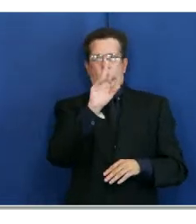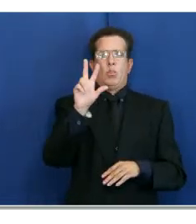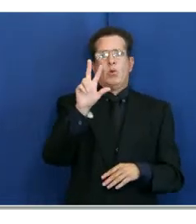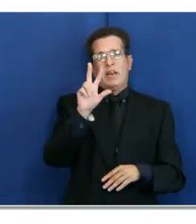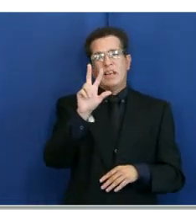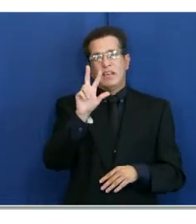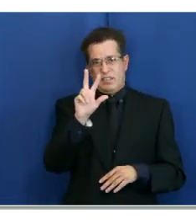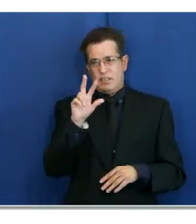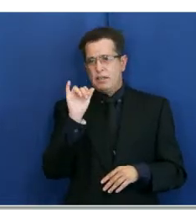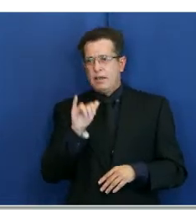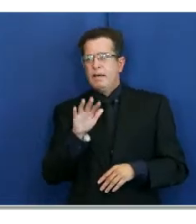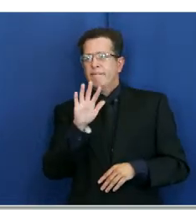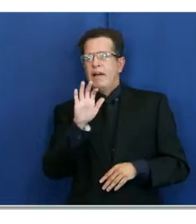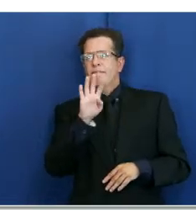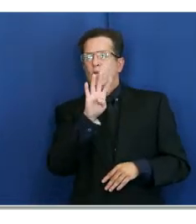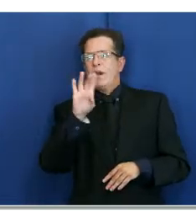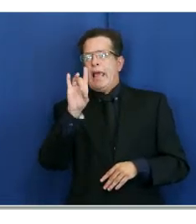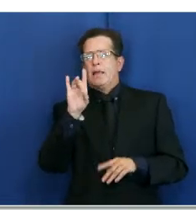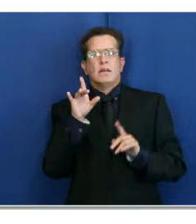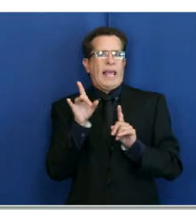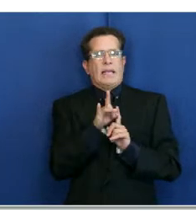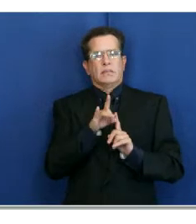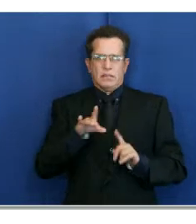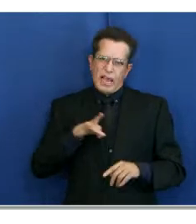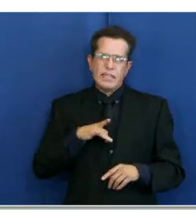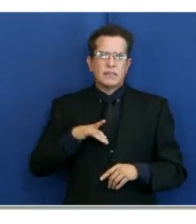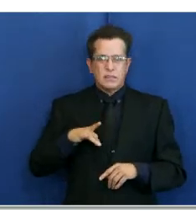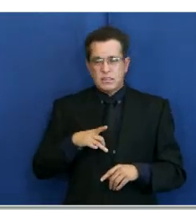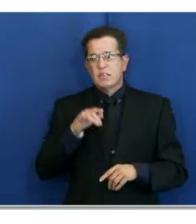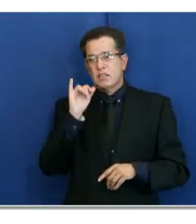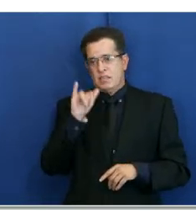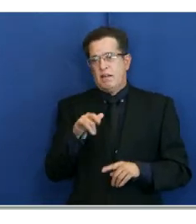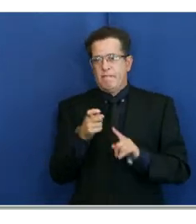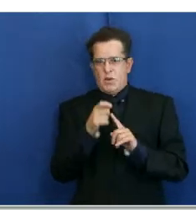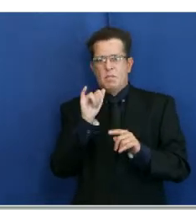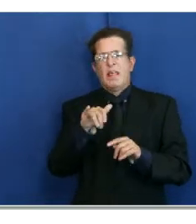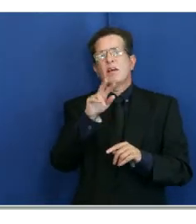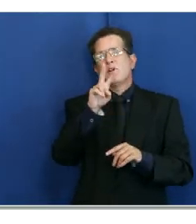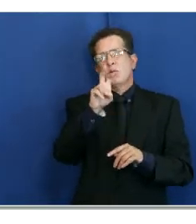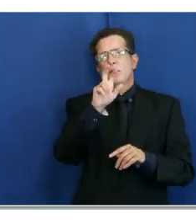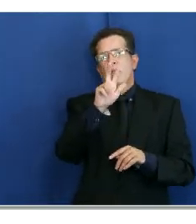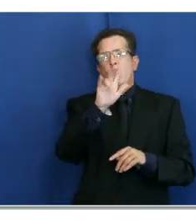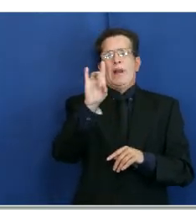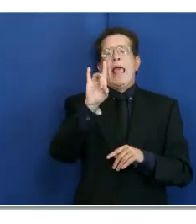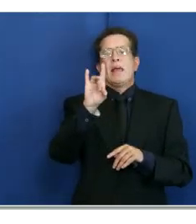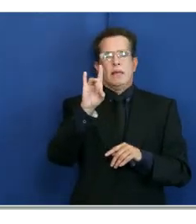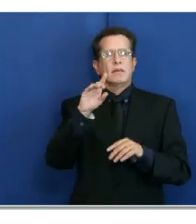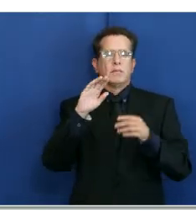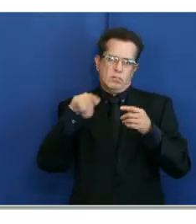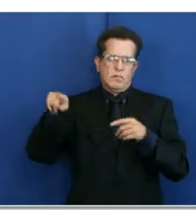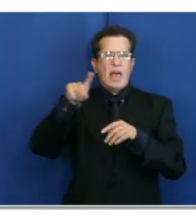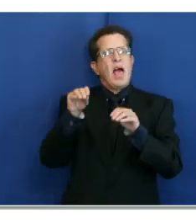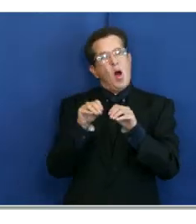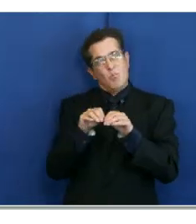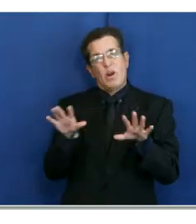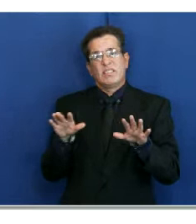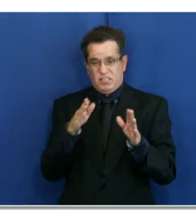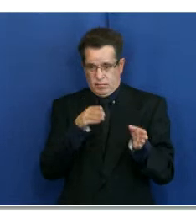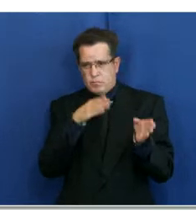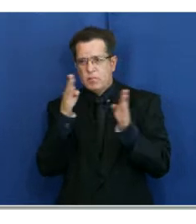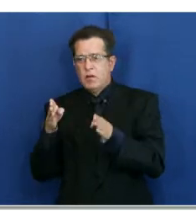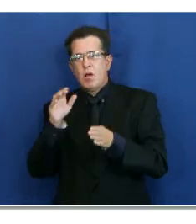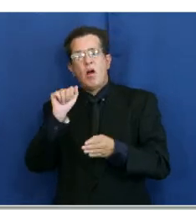representing 548 cases of the 238 community outbreaks. In August,